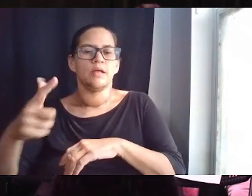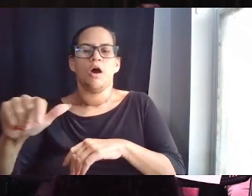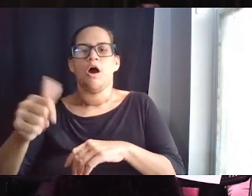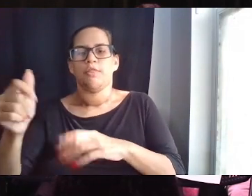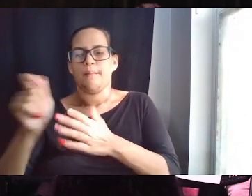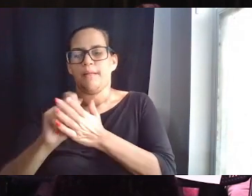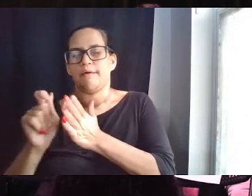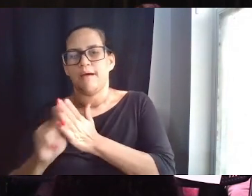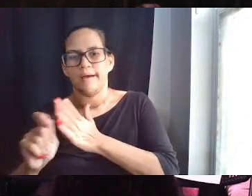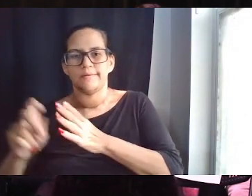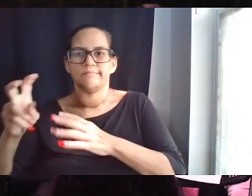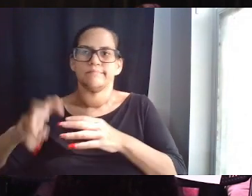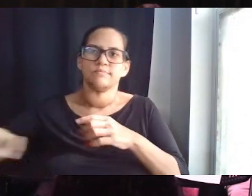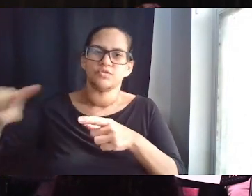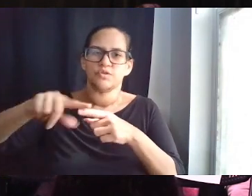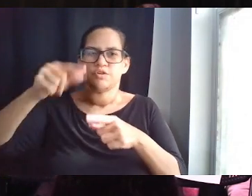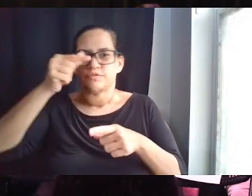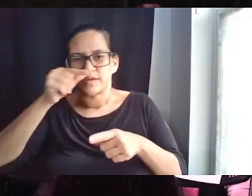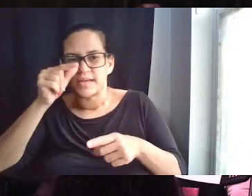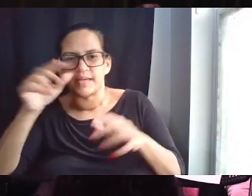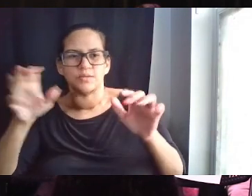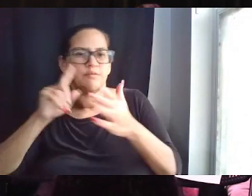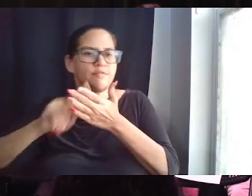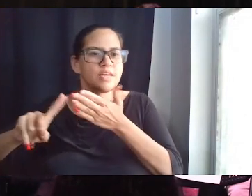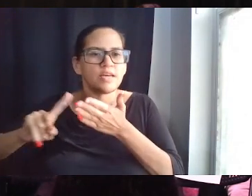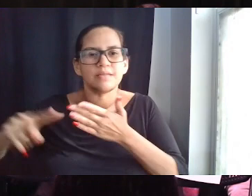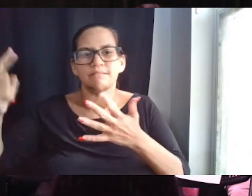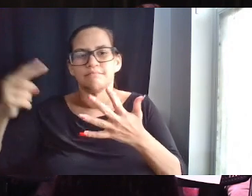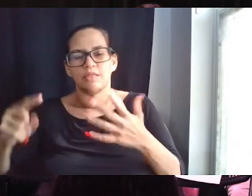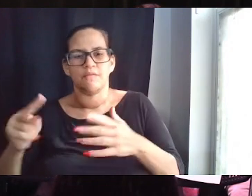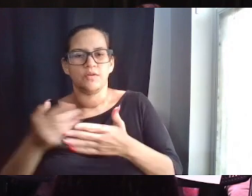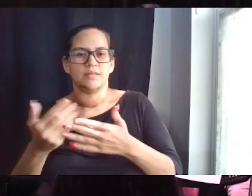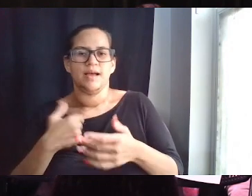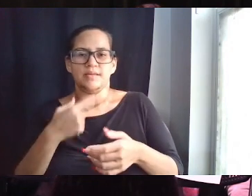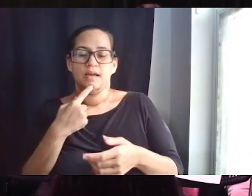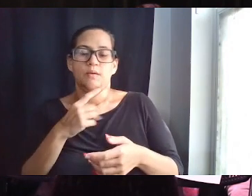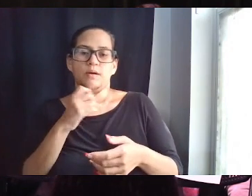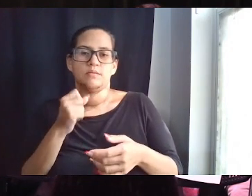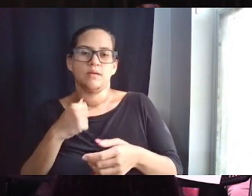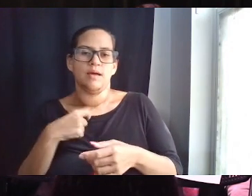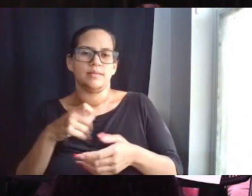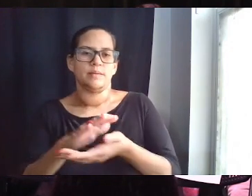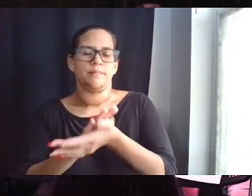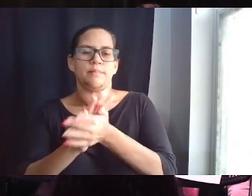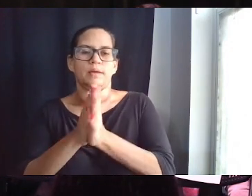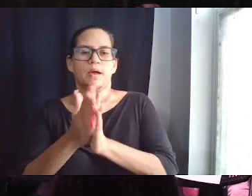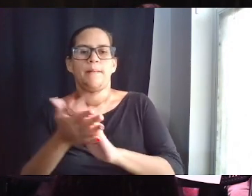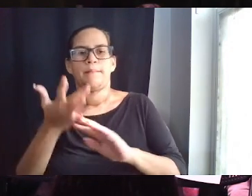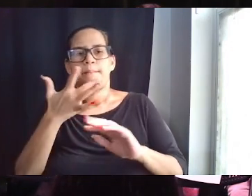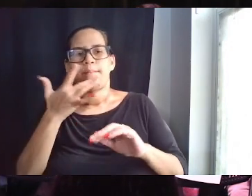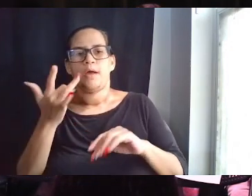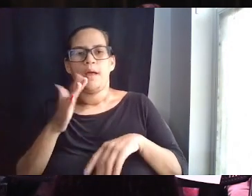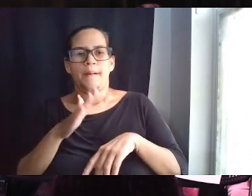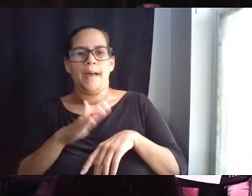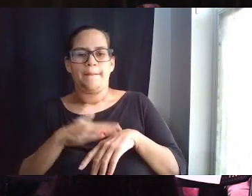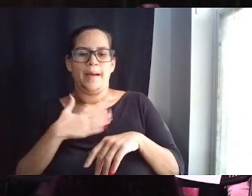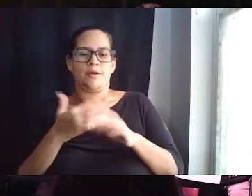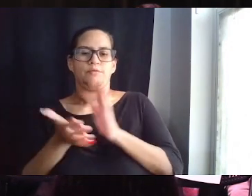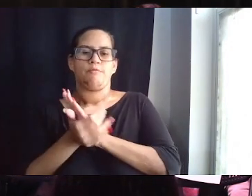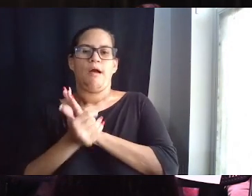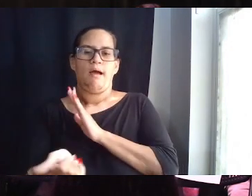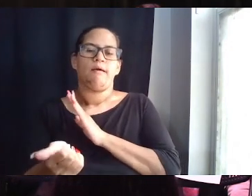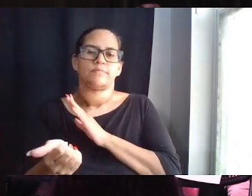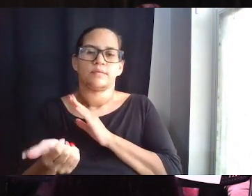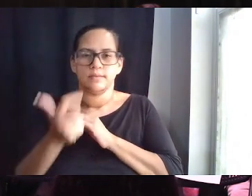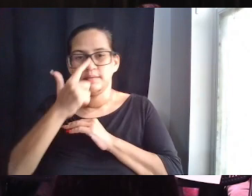Greece and doing research and all of that. And the first thing I said is, I need to become better at my craft. So the first year, they gave us a